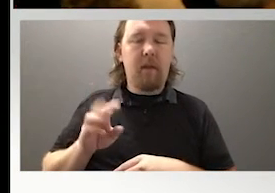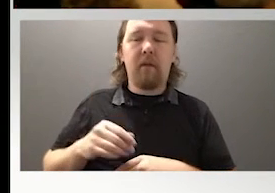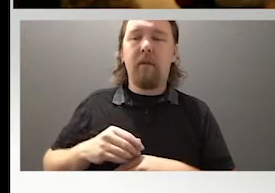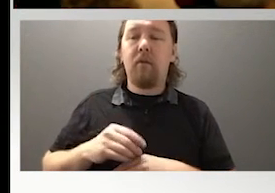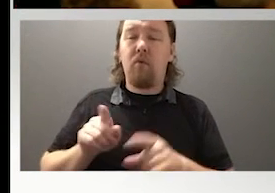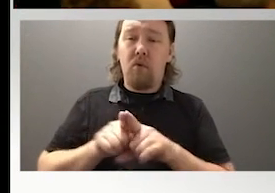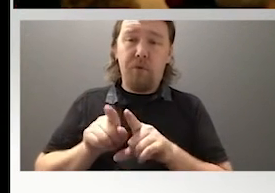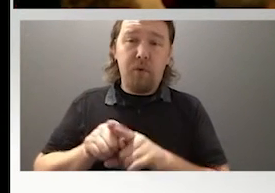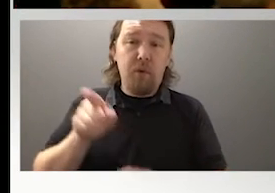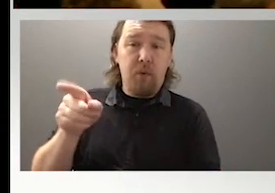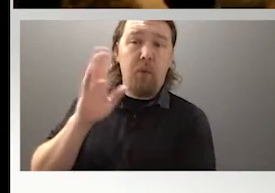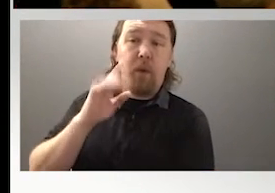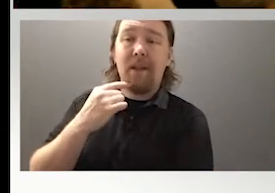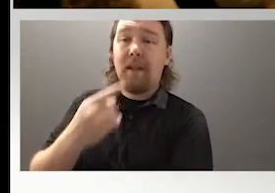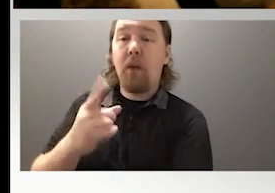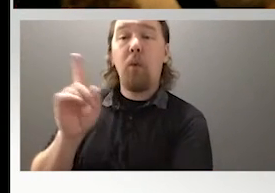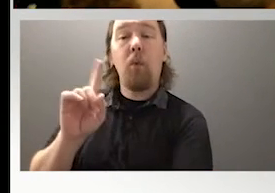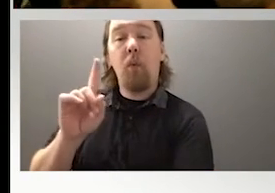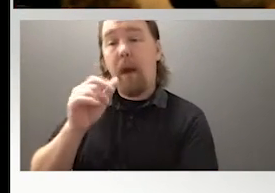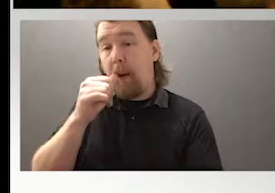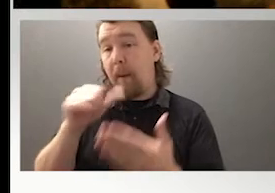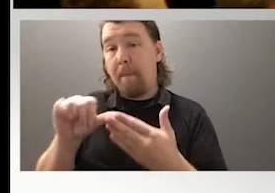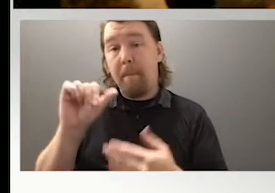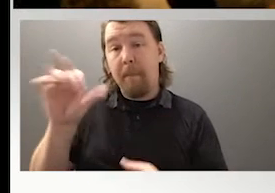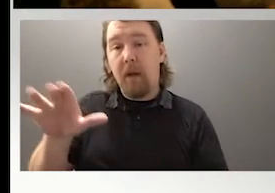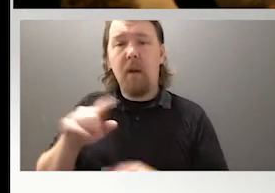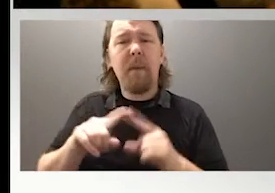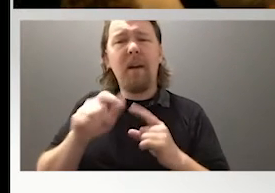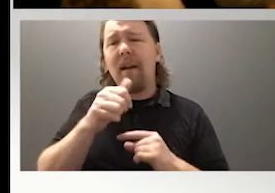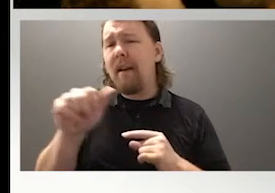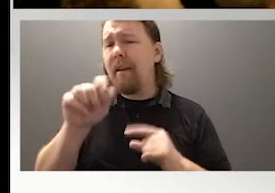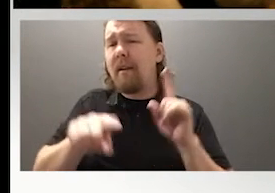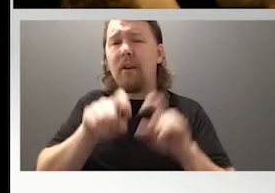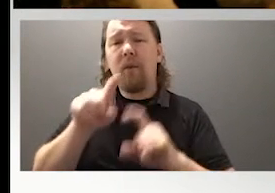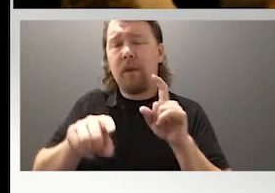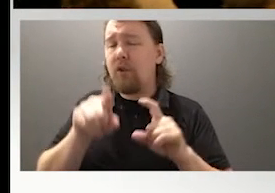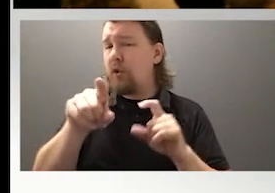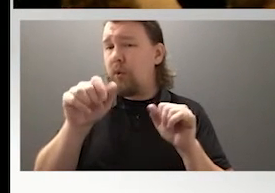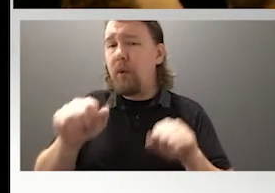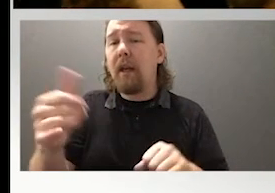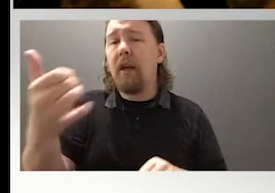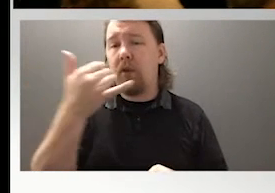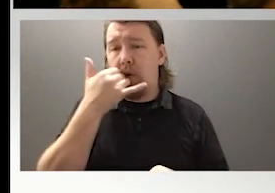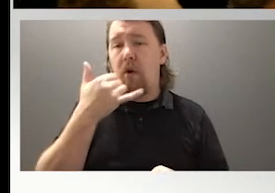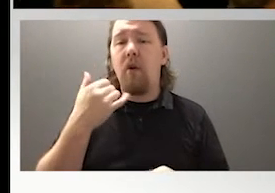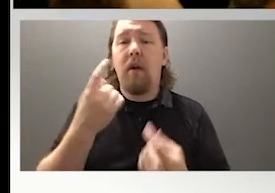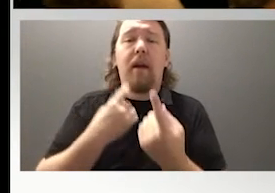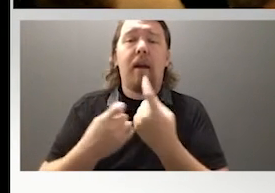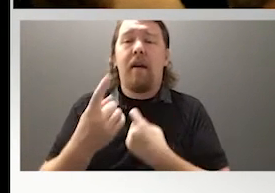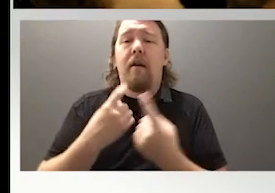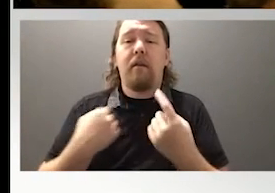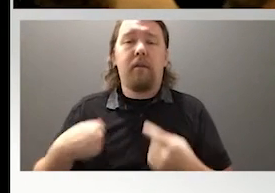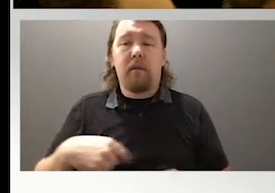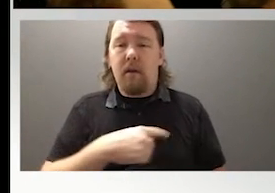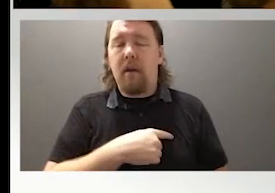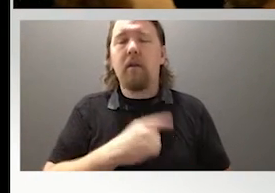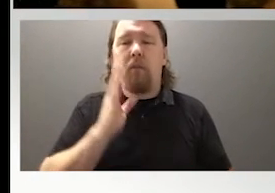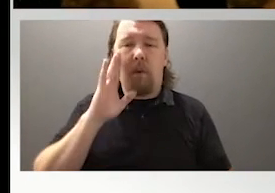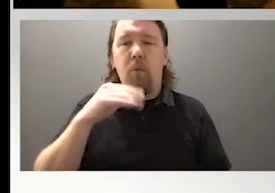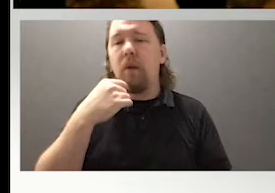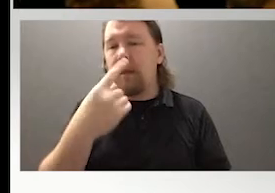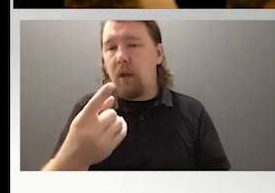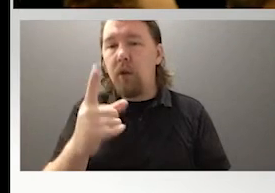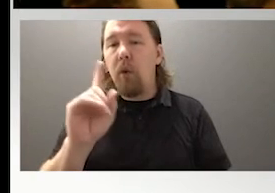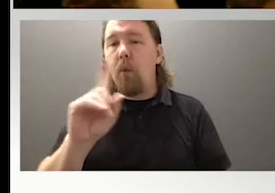you, where you can mail the application. But if you have any questions, you can always call and find out where to send